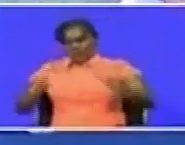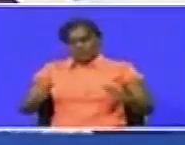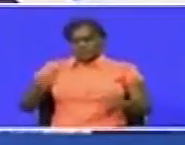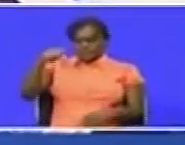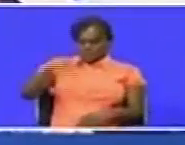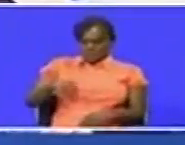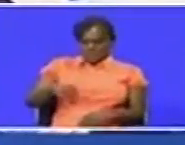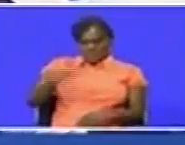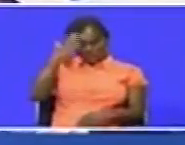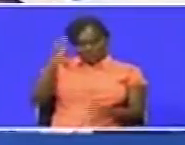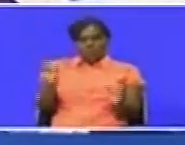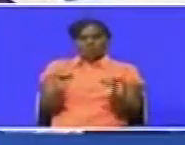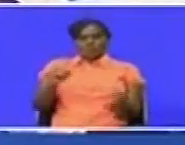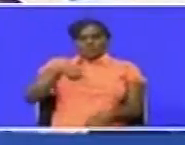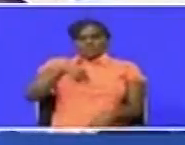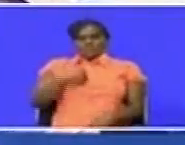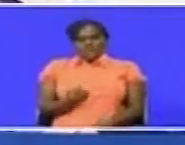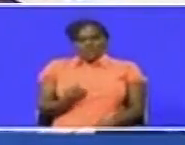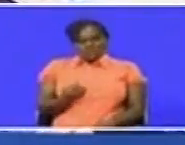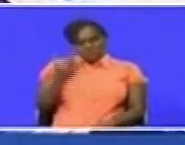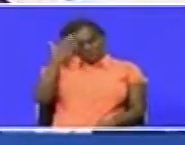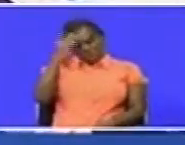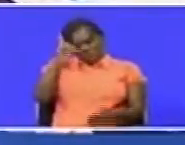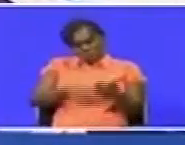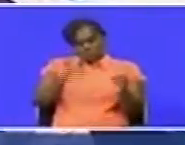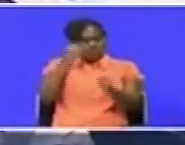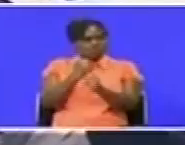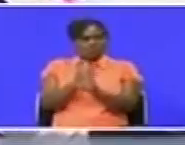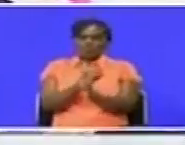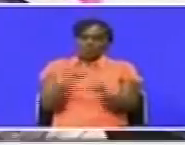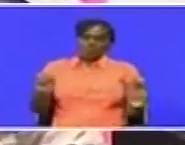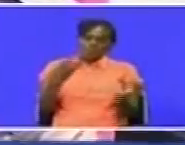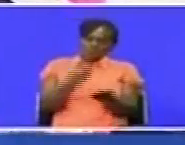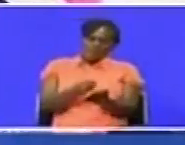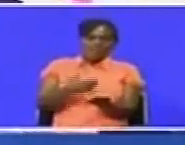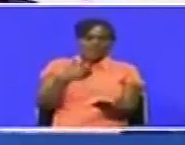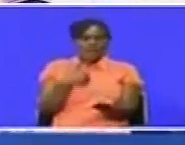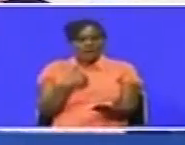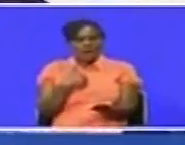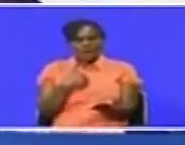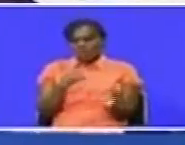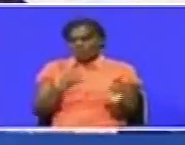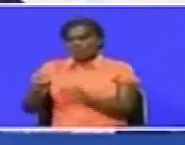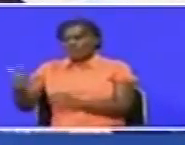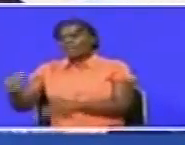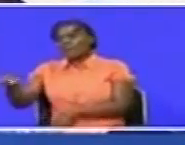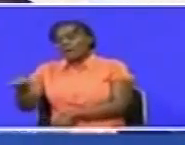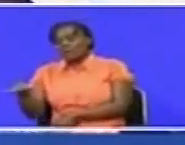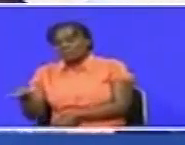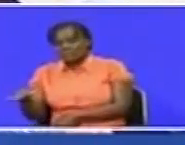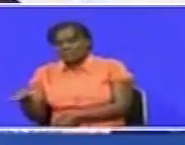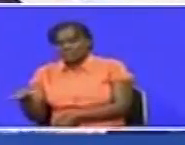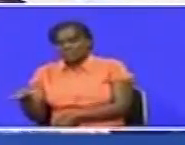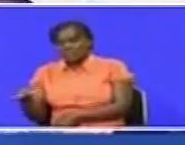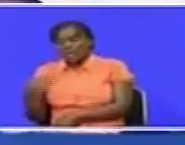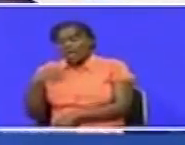uncertain. Sasa mimi, hata sijui vile naweza fanya. Juu hata ile pesa niko naye, nikienda kwa nyumba zingine huku,